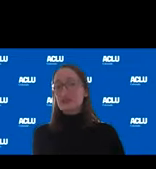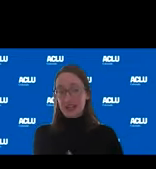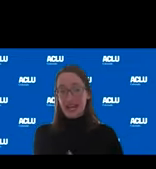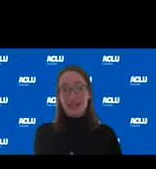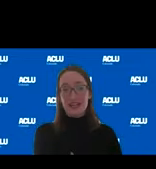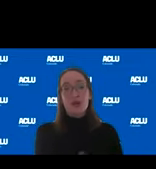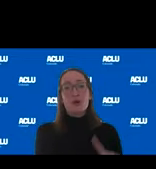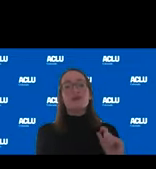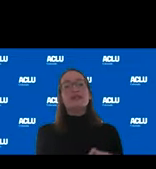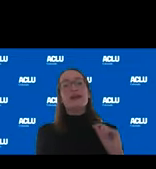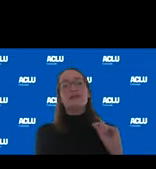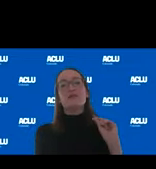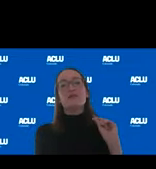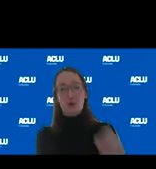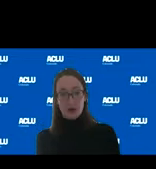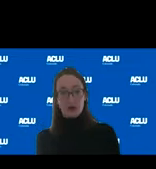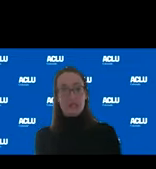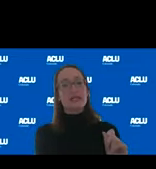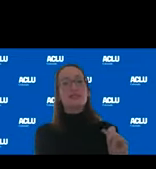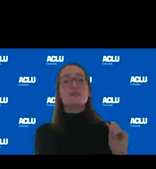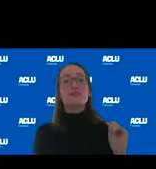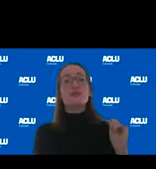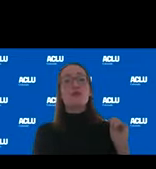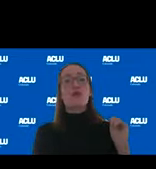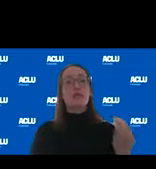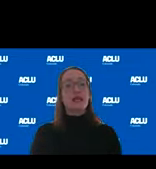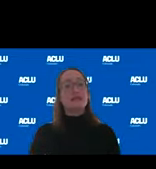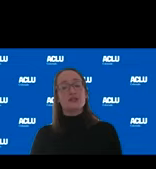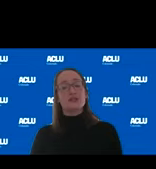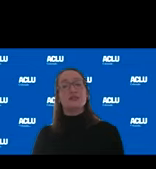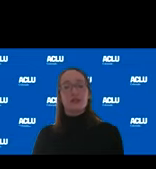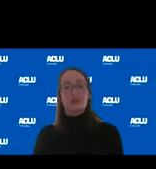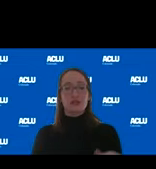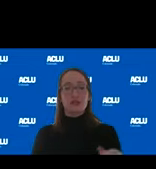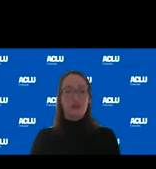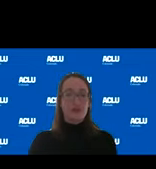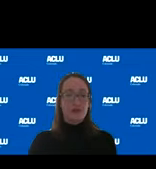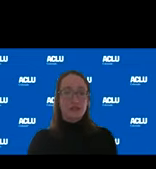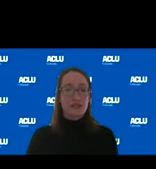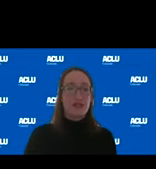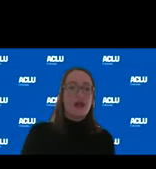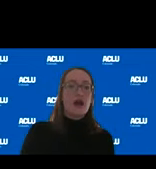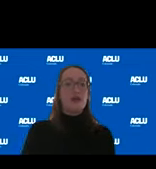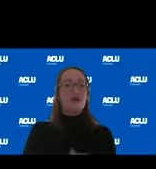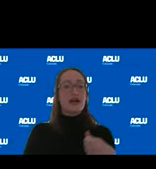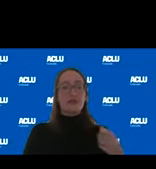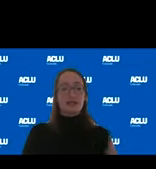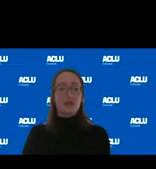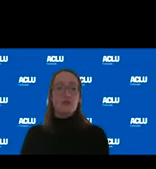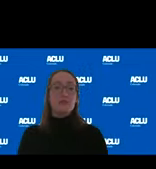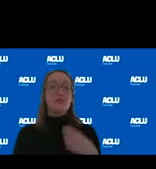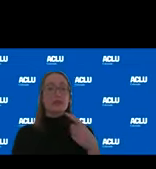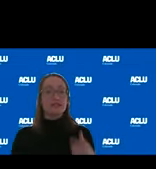we're also saying, protect the poll workers, protect the people who are coming into those in-person voting locations. Provide